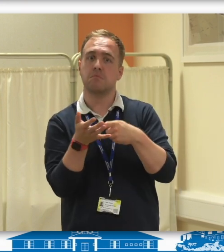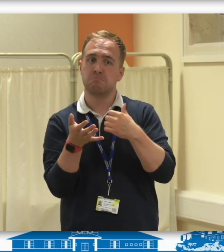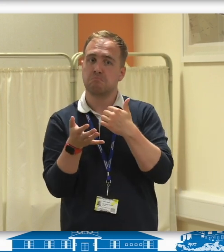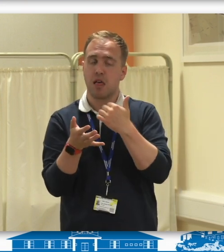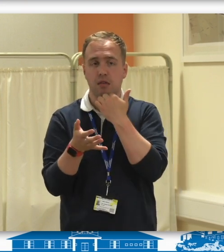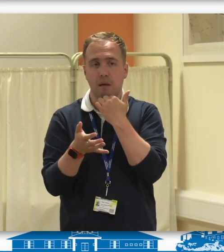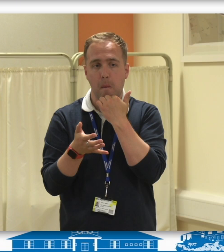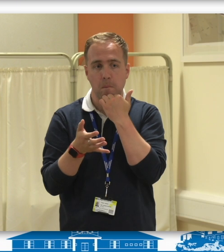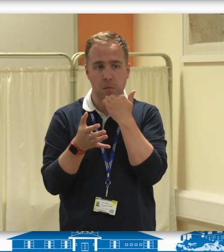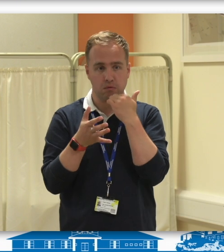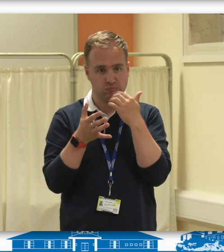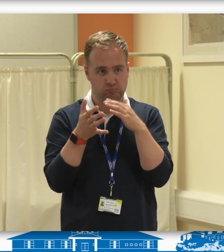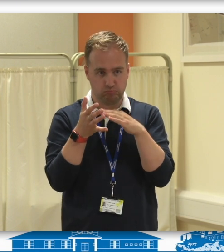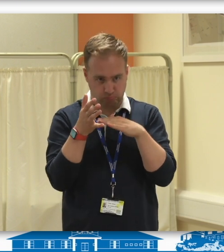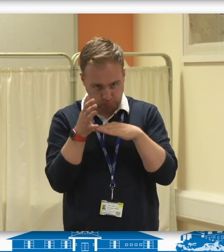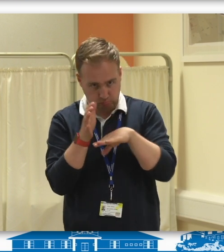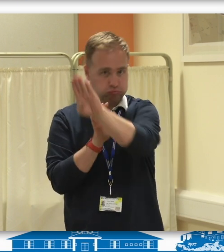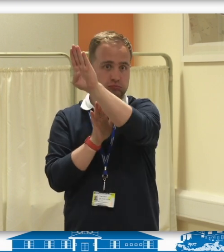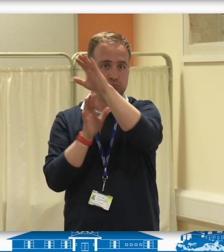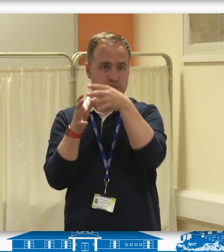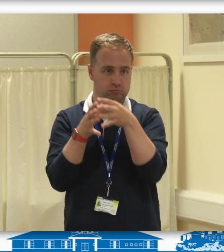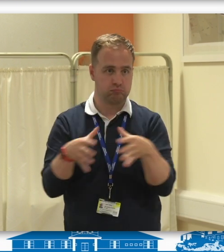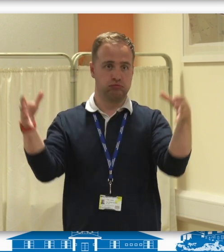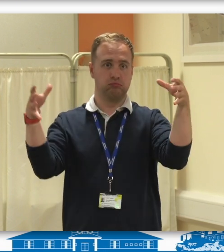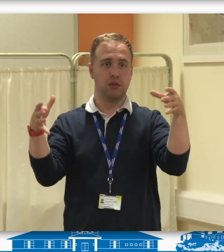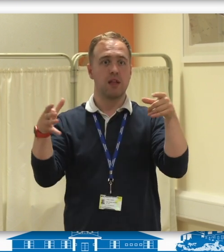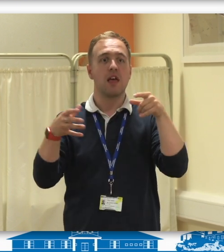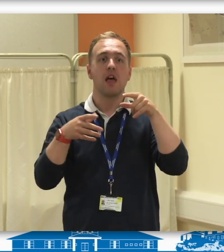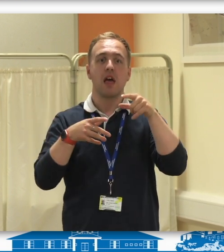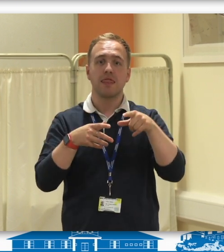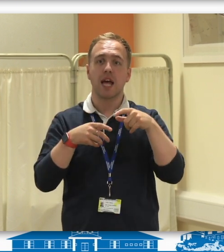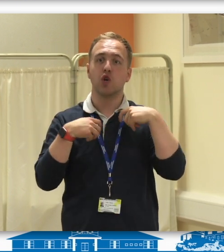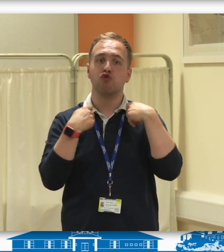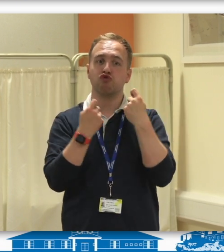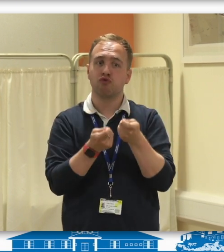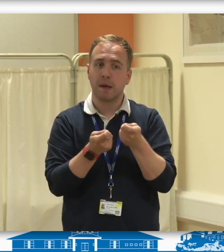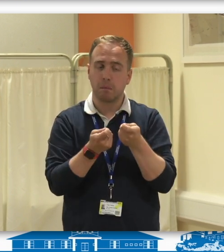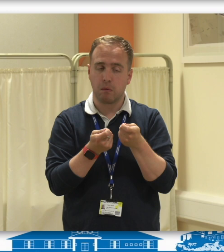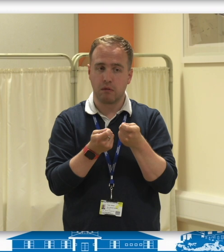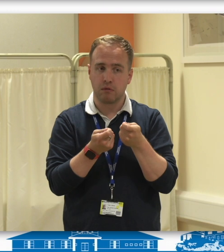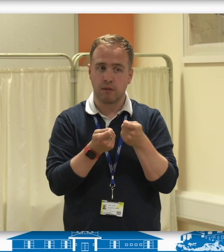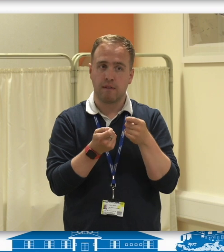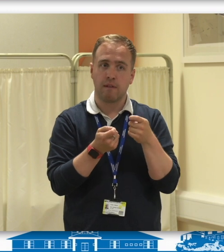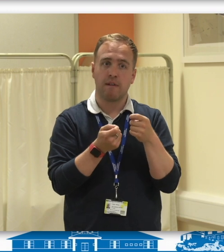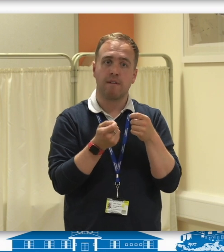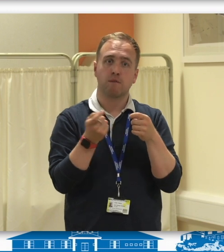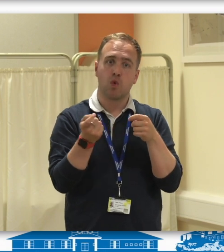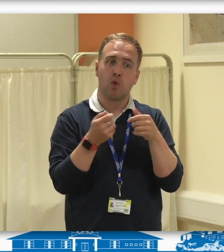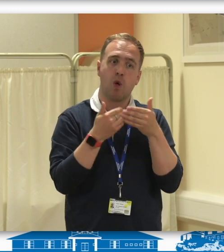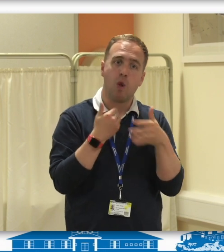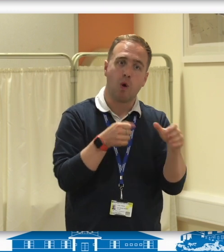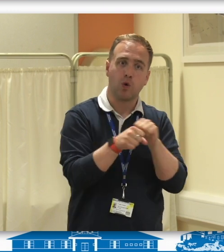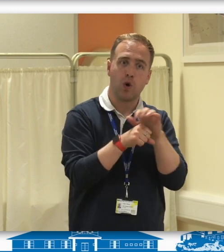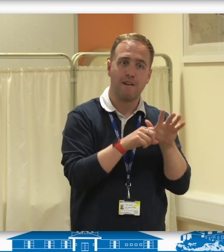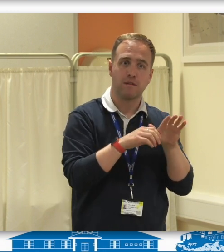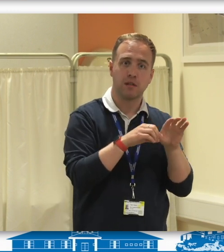numbers went through the roof. Then the treatment part of the long COVID service came on board,